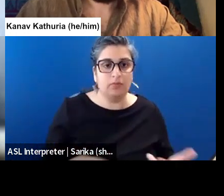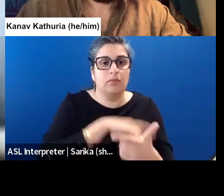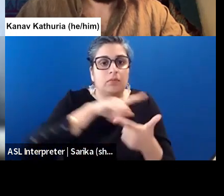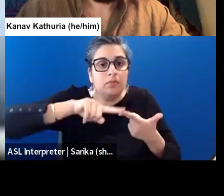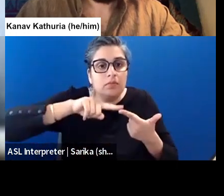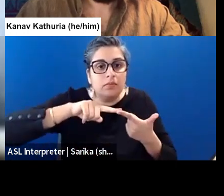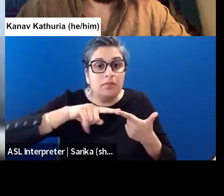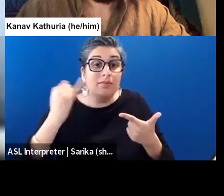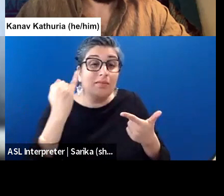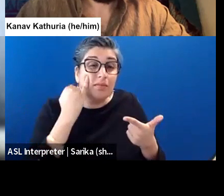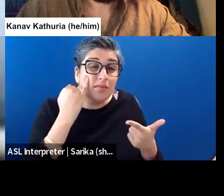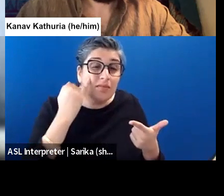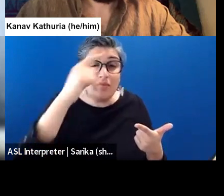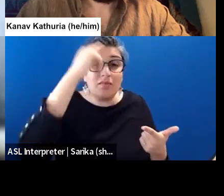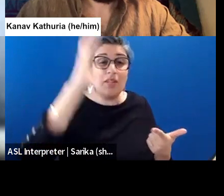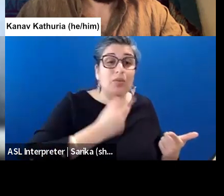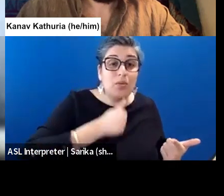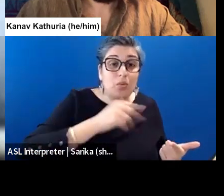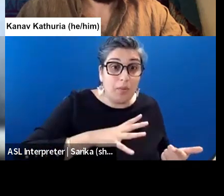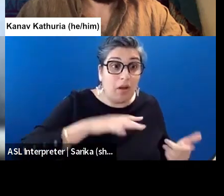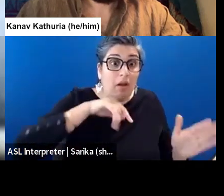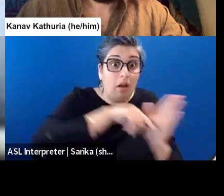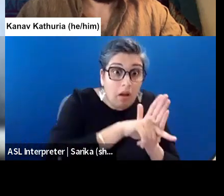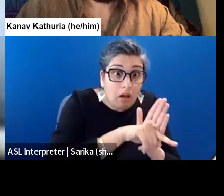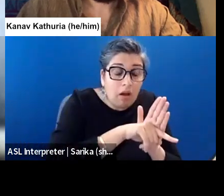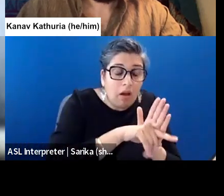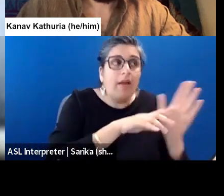If a Black trans woman was murdered, then there would be